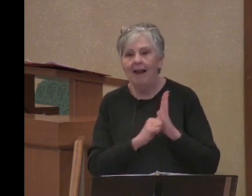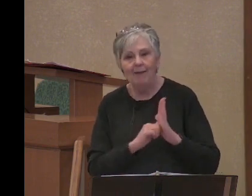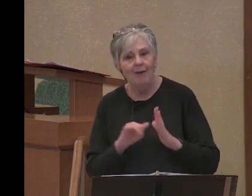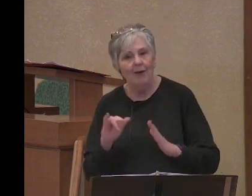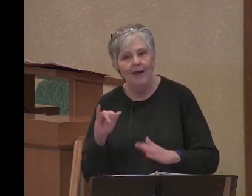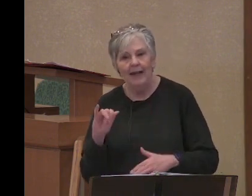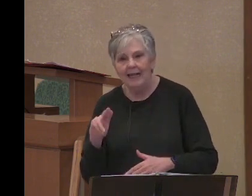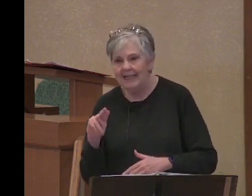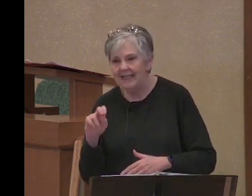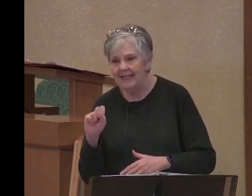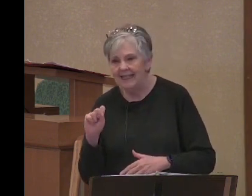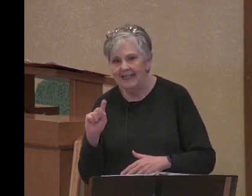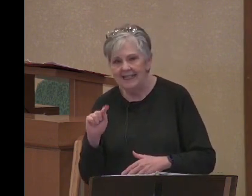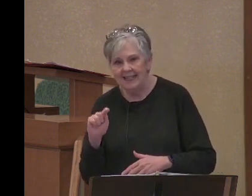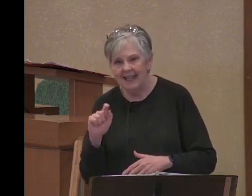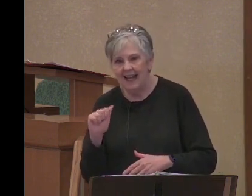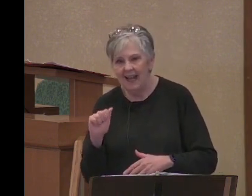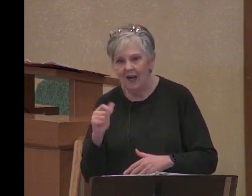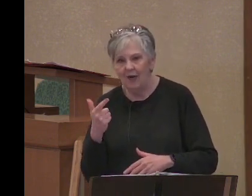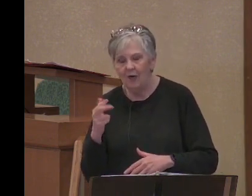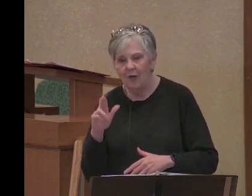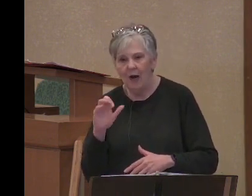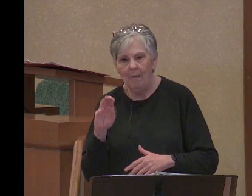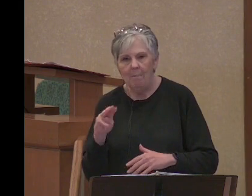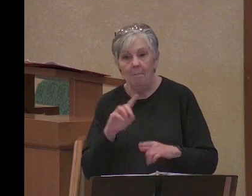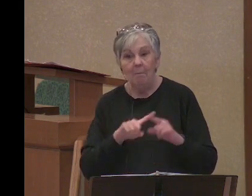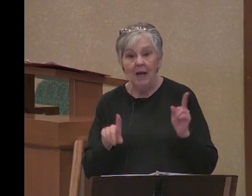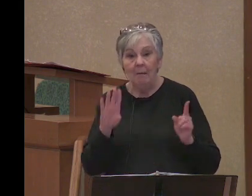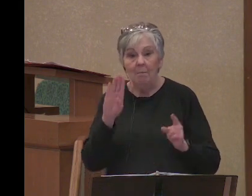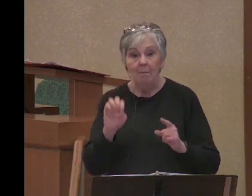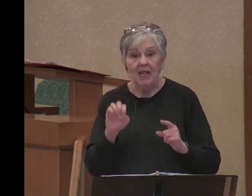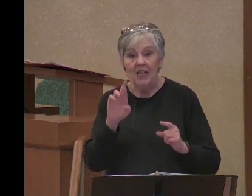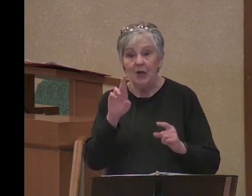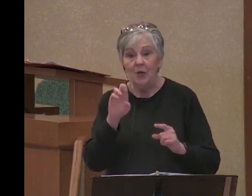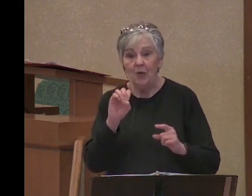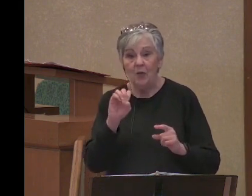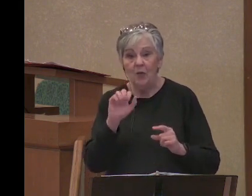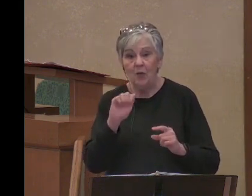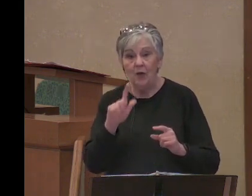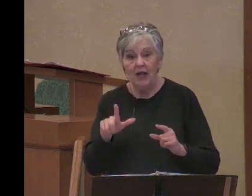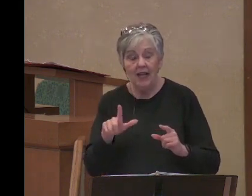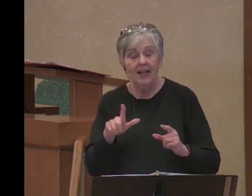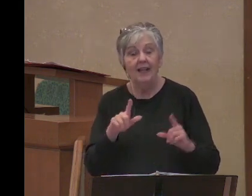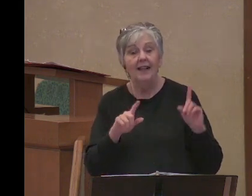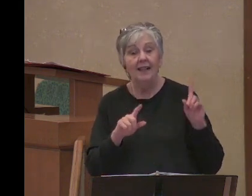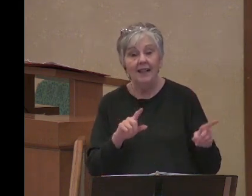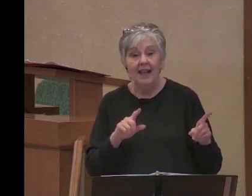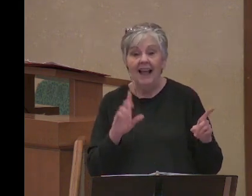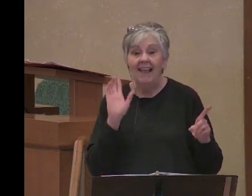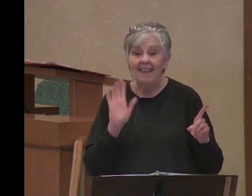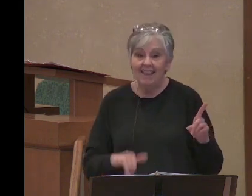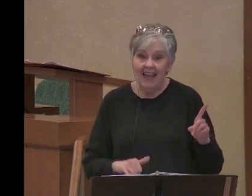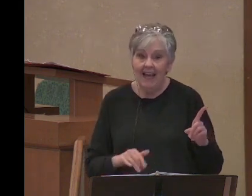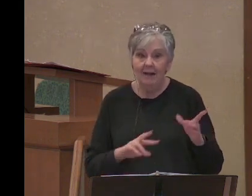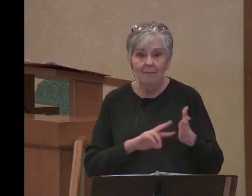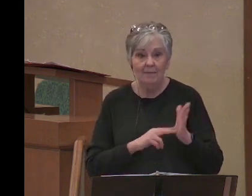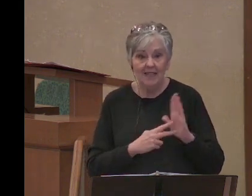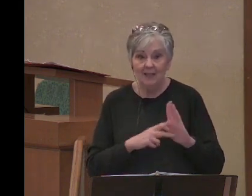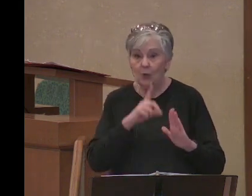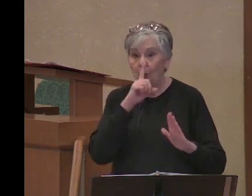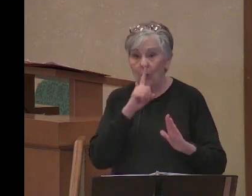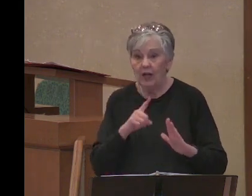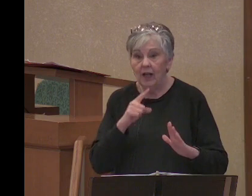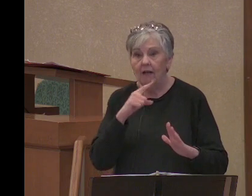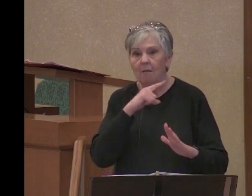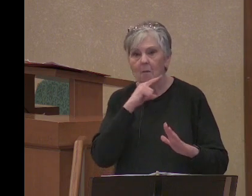account, BeReal is an app that is asking us to capture real, even boring moments